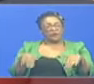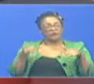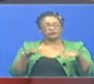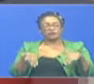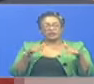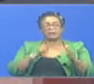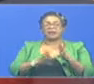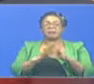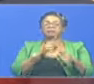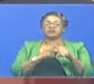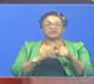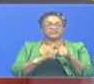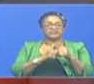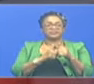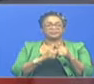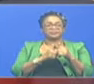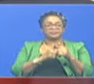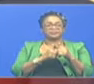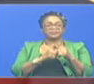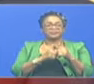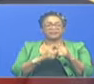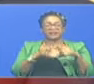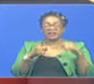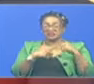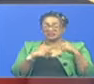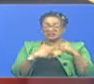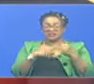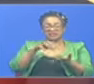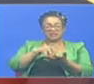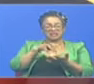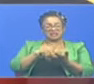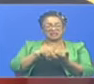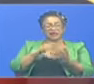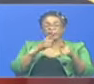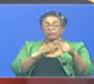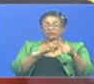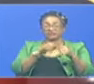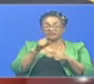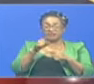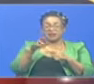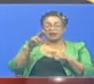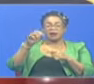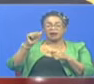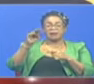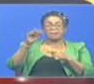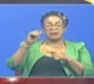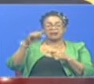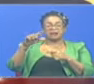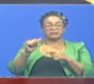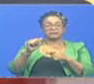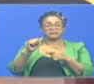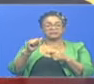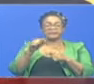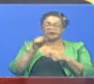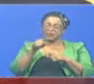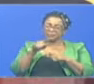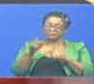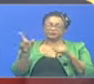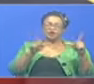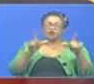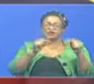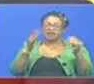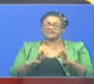last question, are the 6 cases that have turned positive in Namanga today, are they truck drivers from